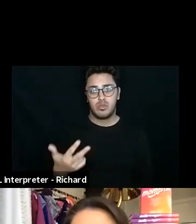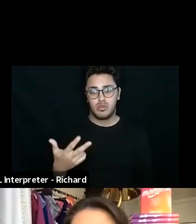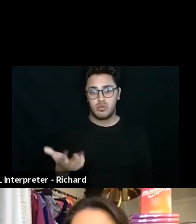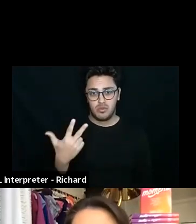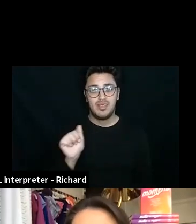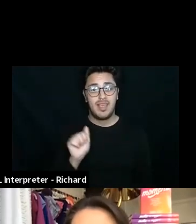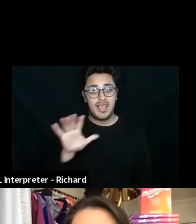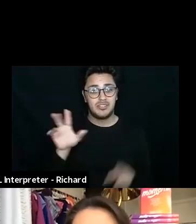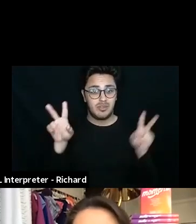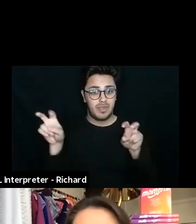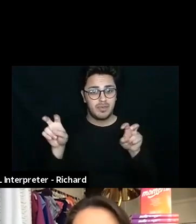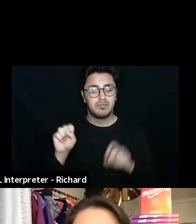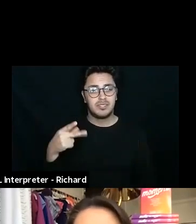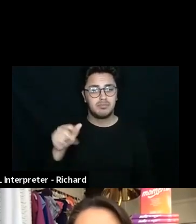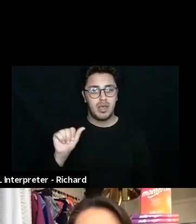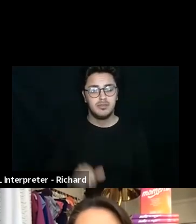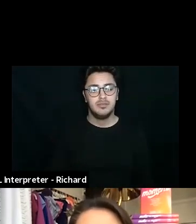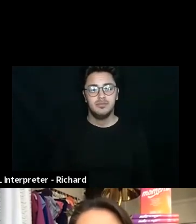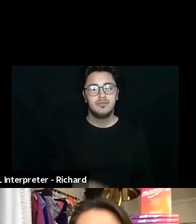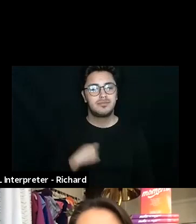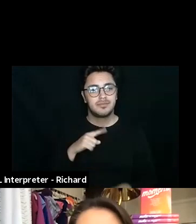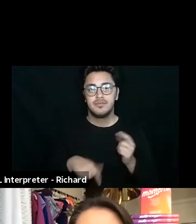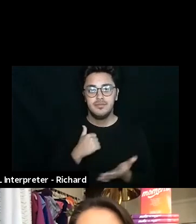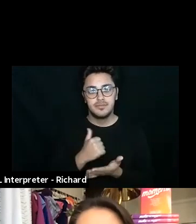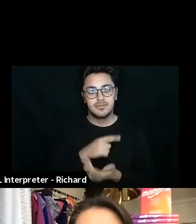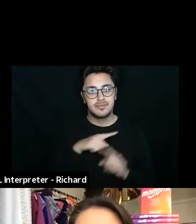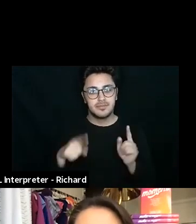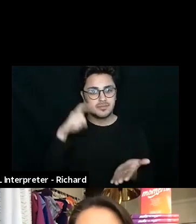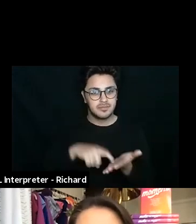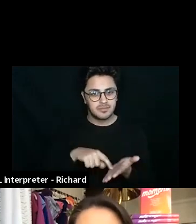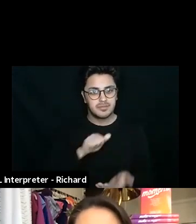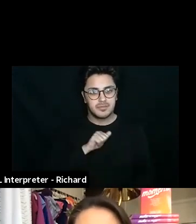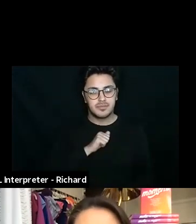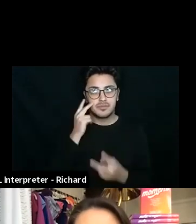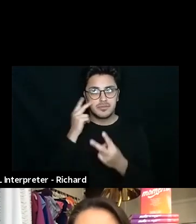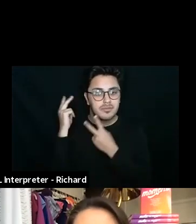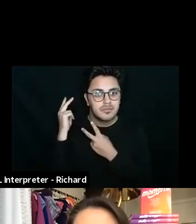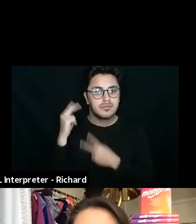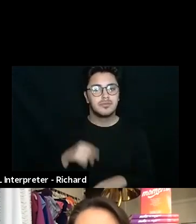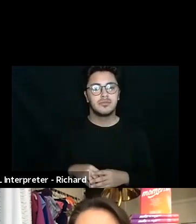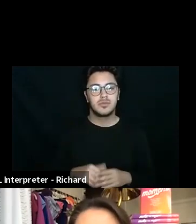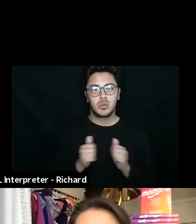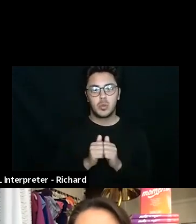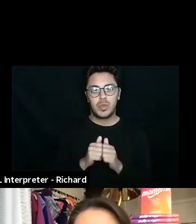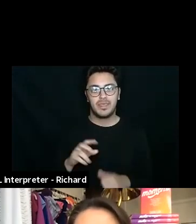spas, I couldn't help but see myself reflected in the